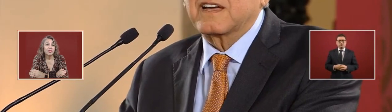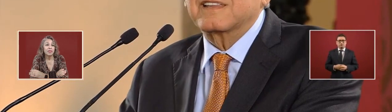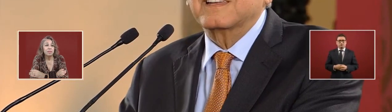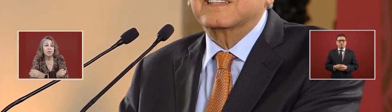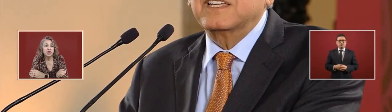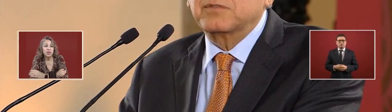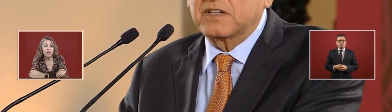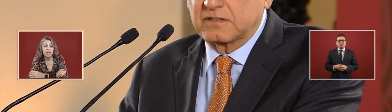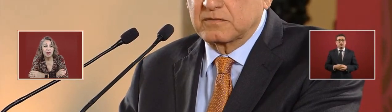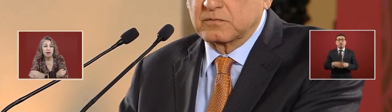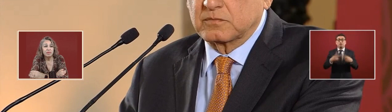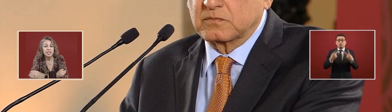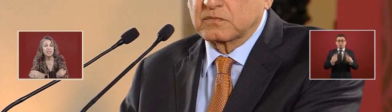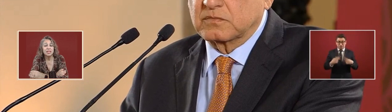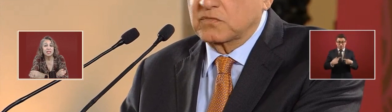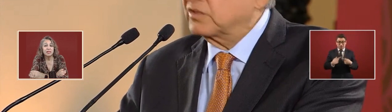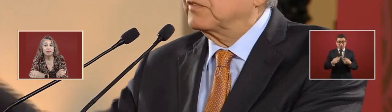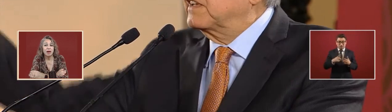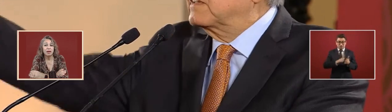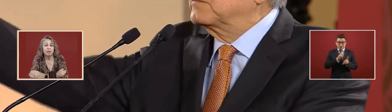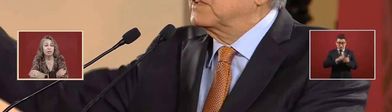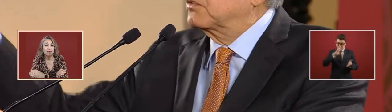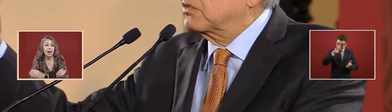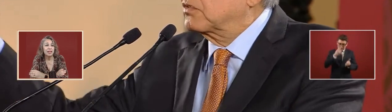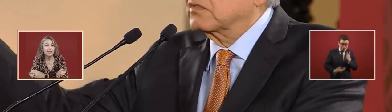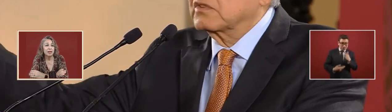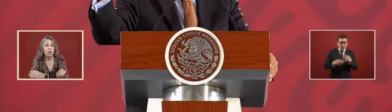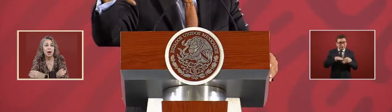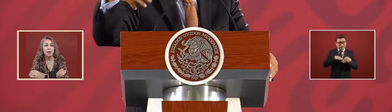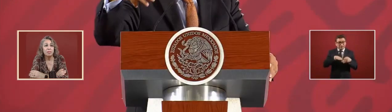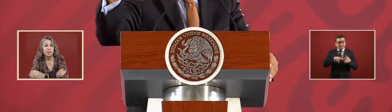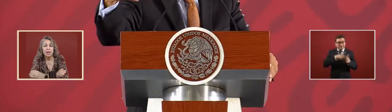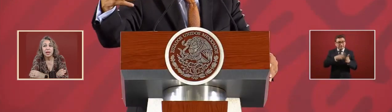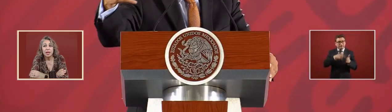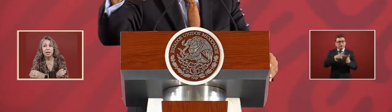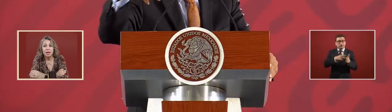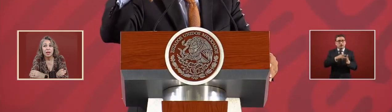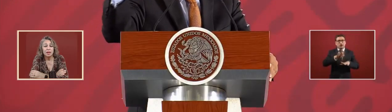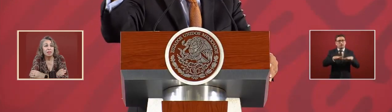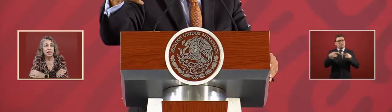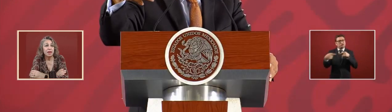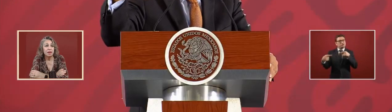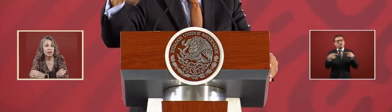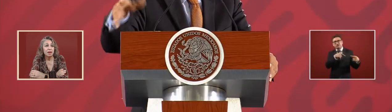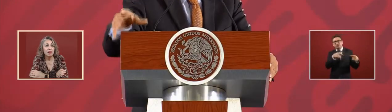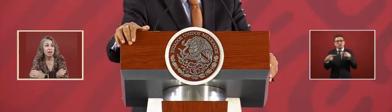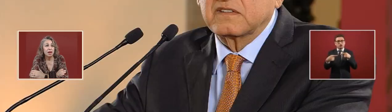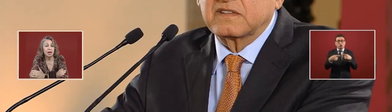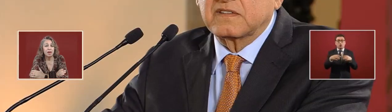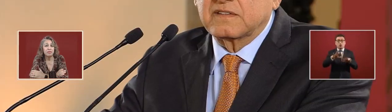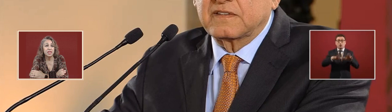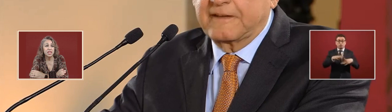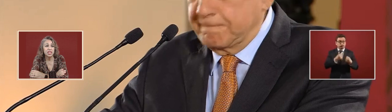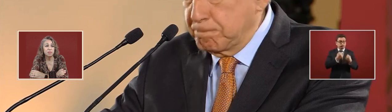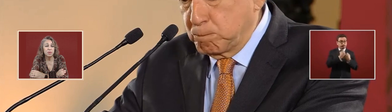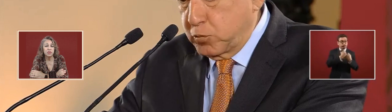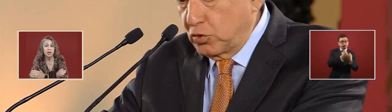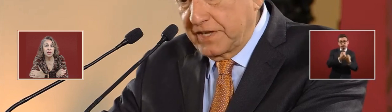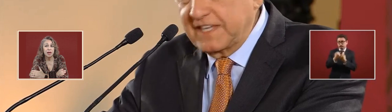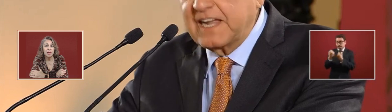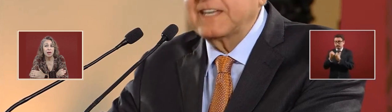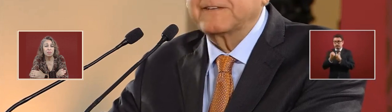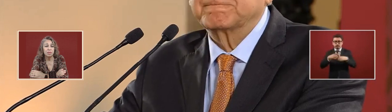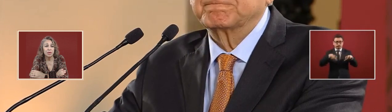incidencia the majority of incidents of violence crime that confrontations